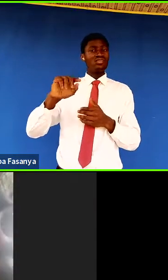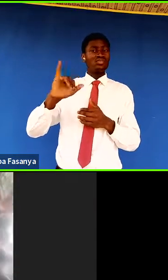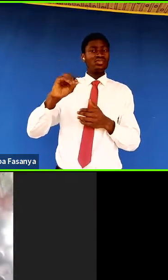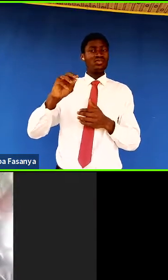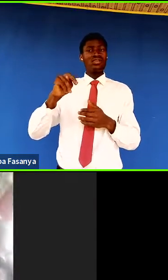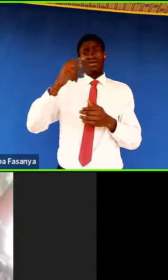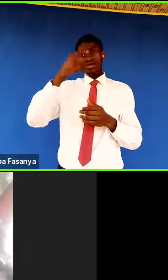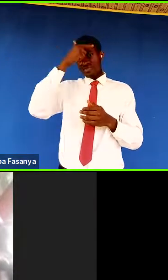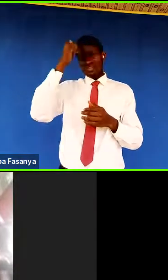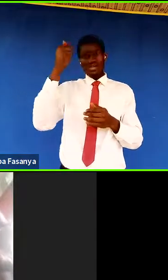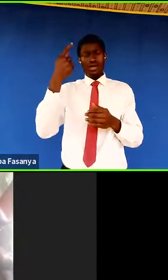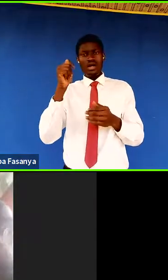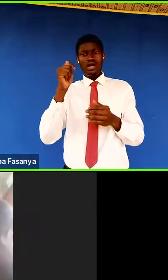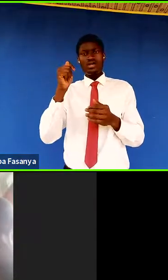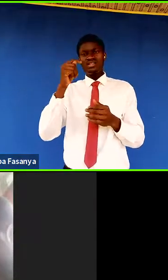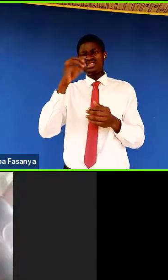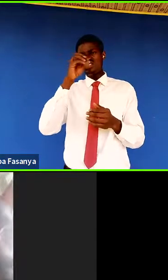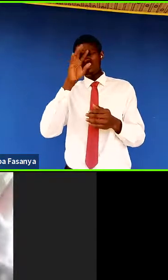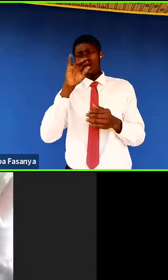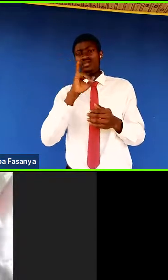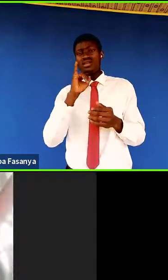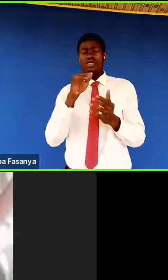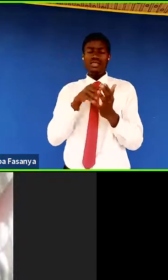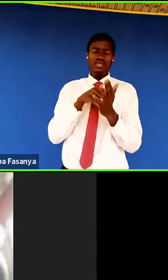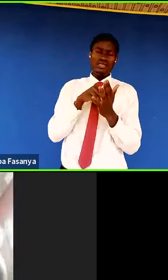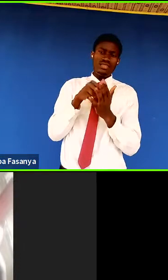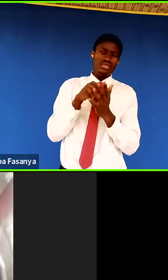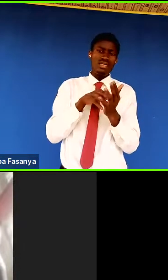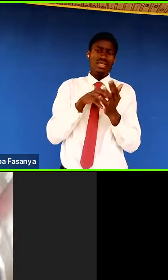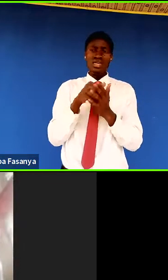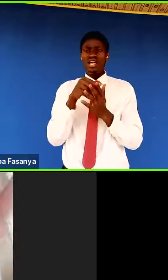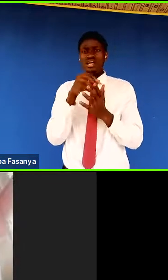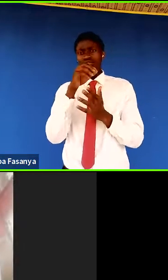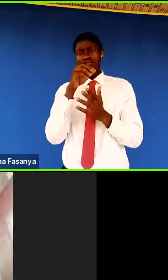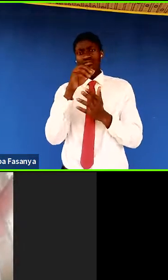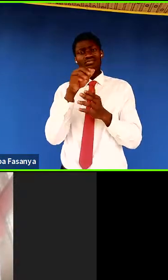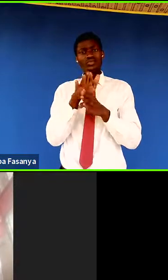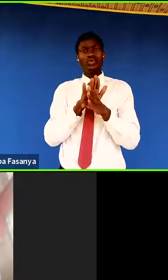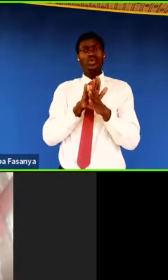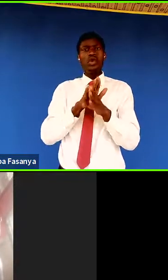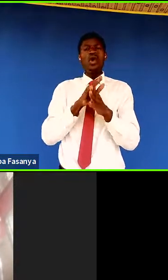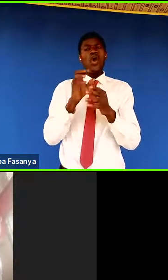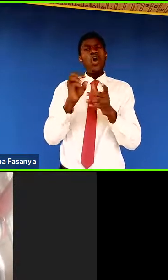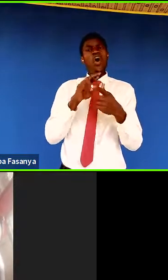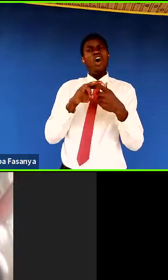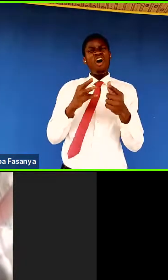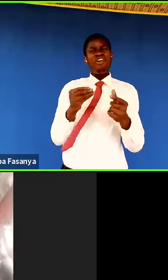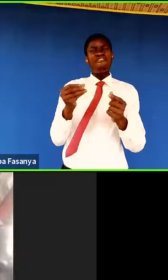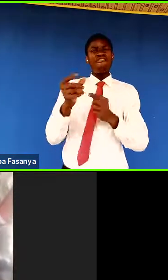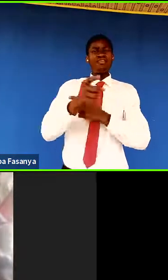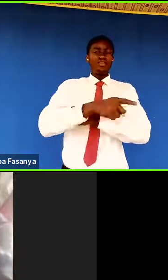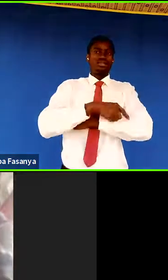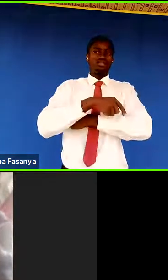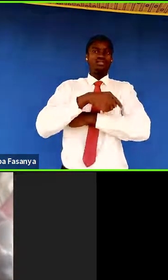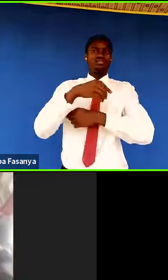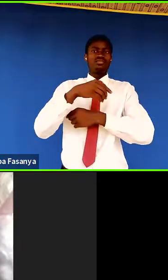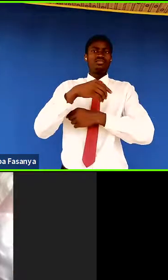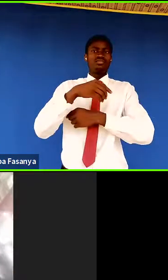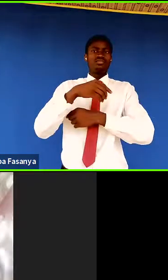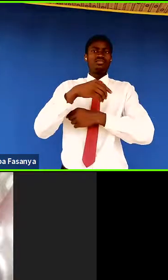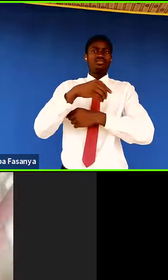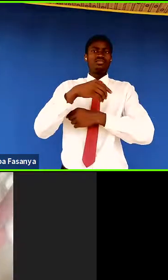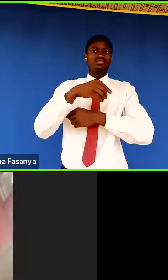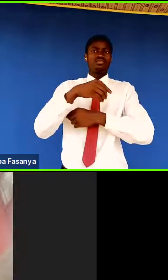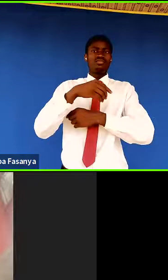slow, or you can do it a few days before ovulation, because the X sperm would have gone, and then it's just the Y one